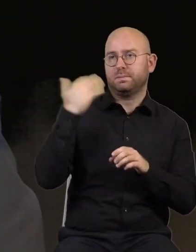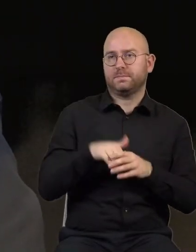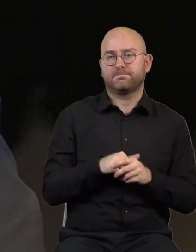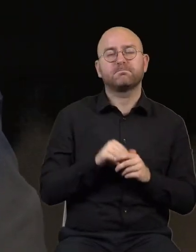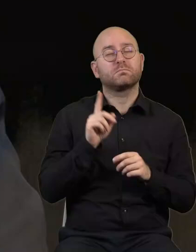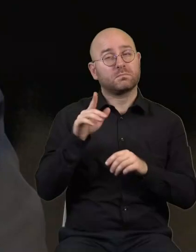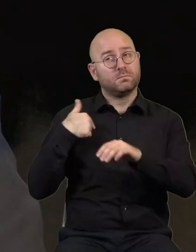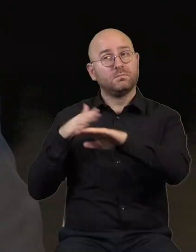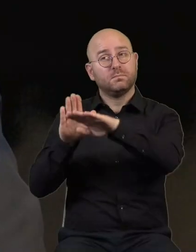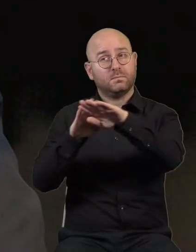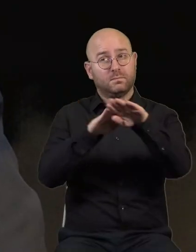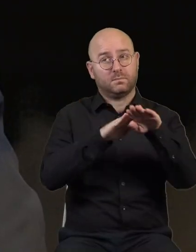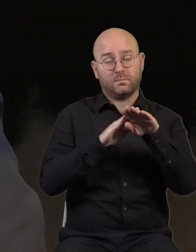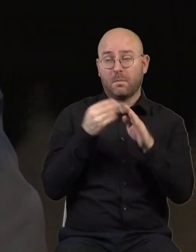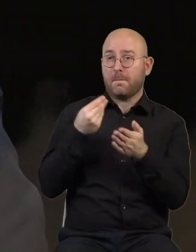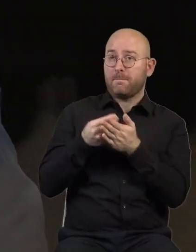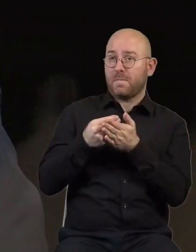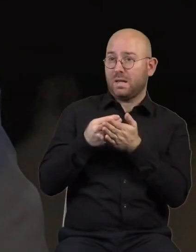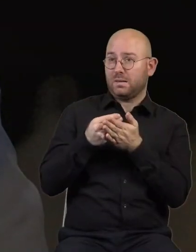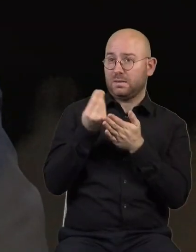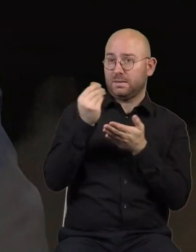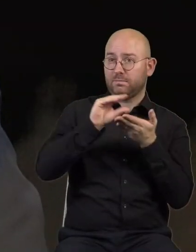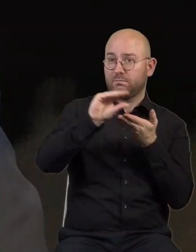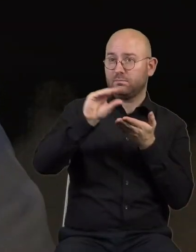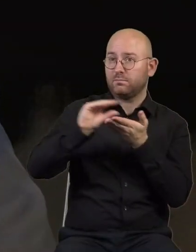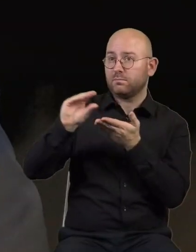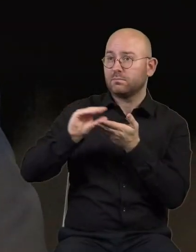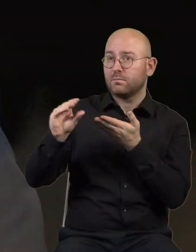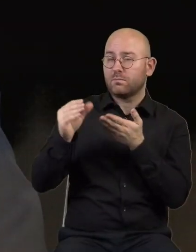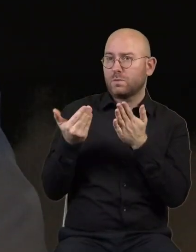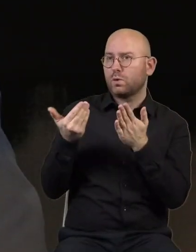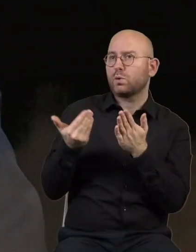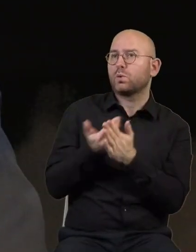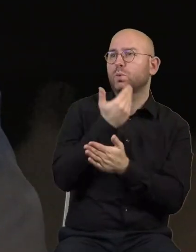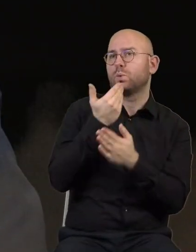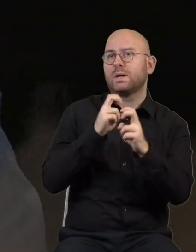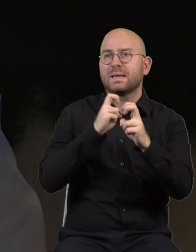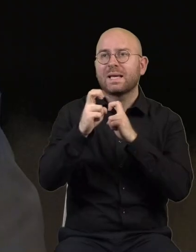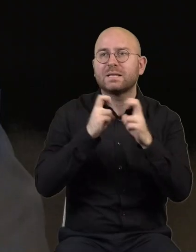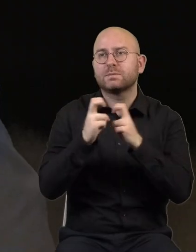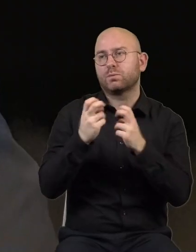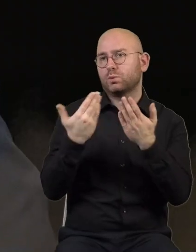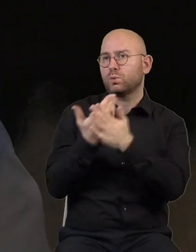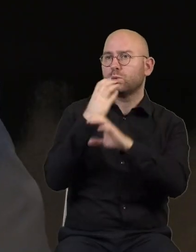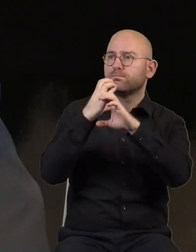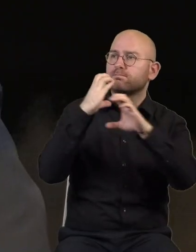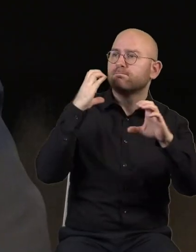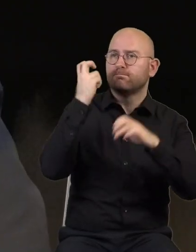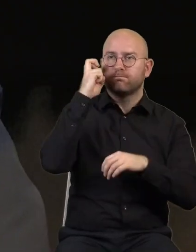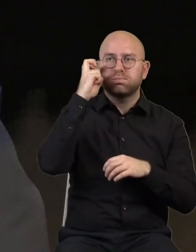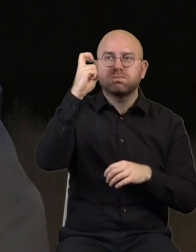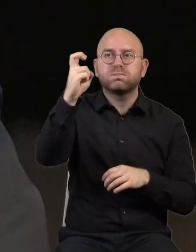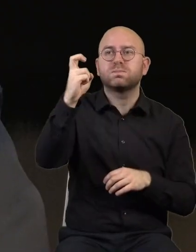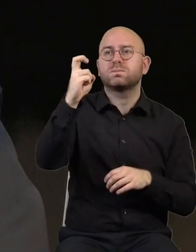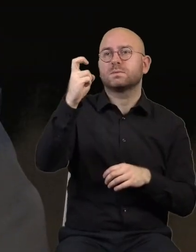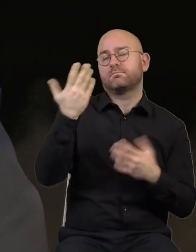vehicles, in new ones, meaning buses for the use of the public, we should